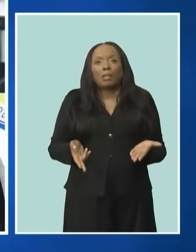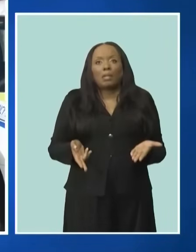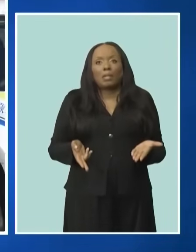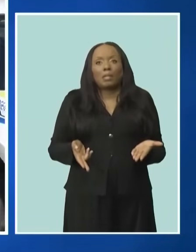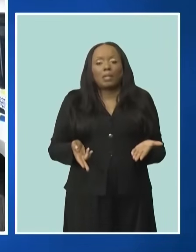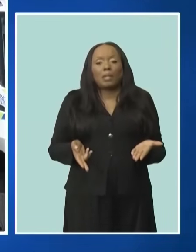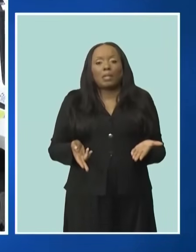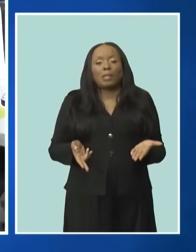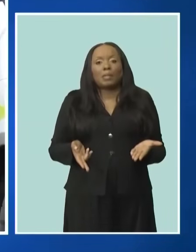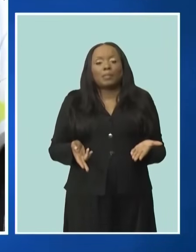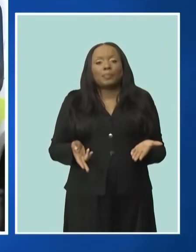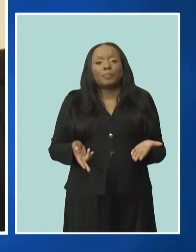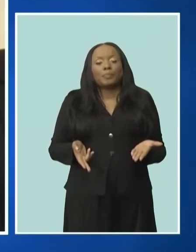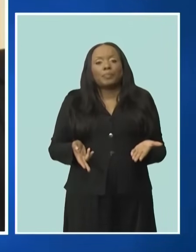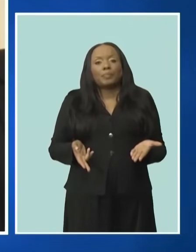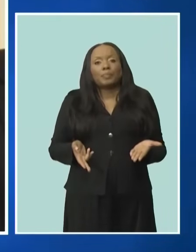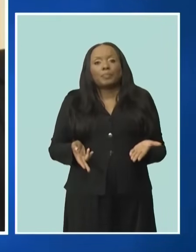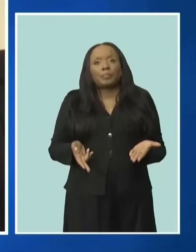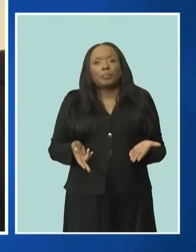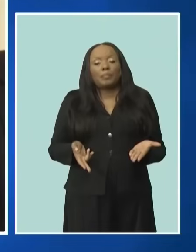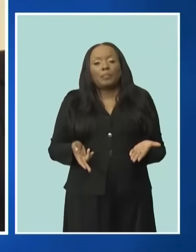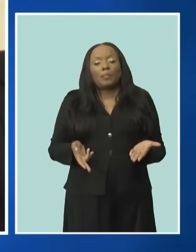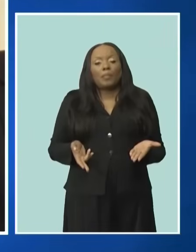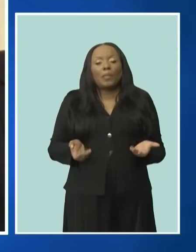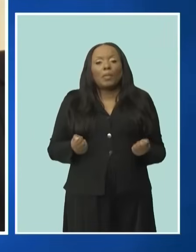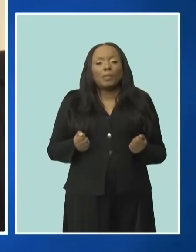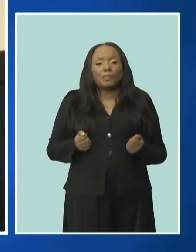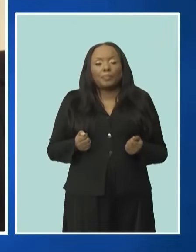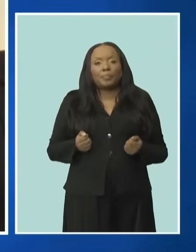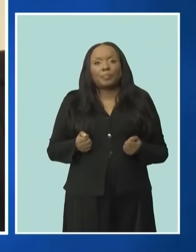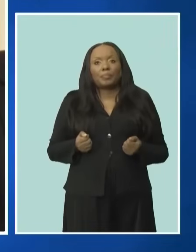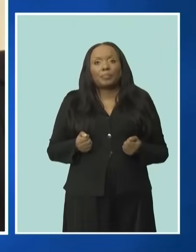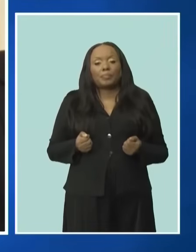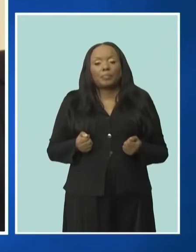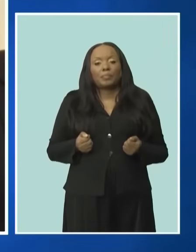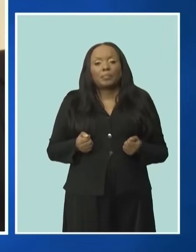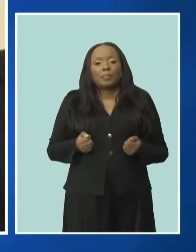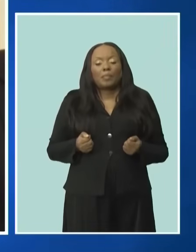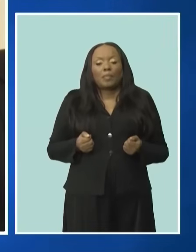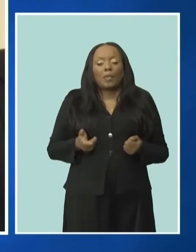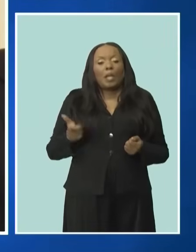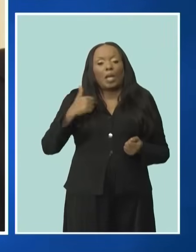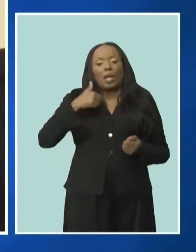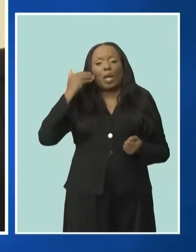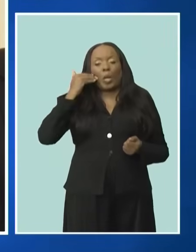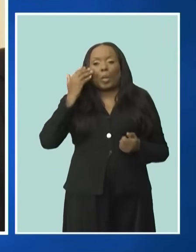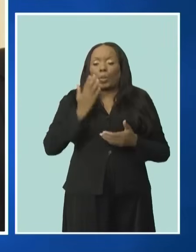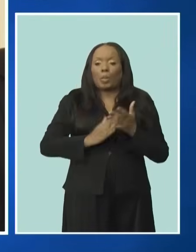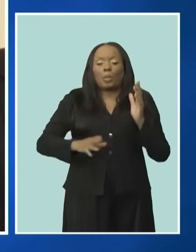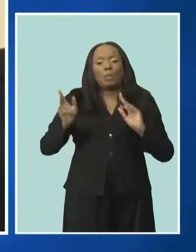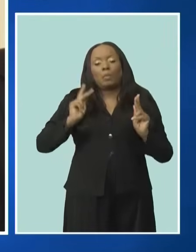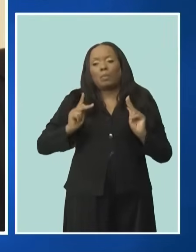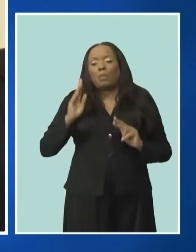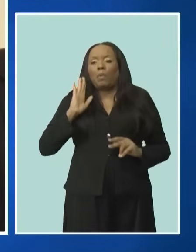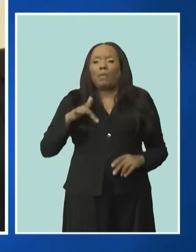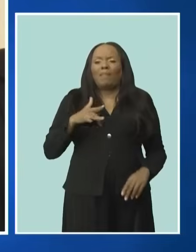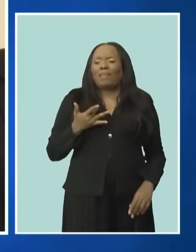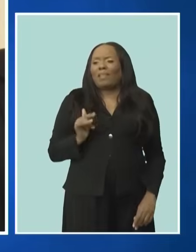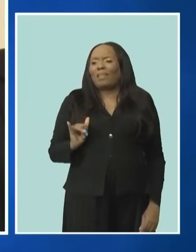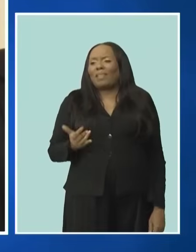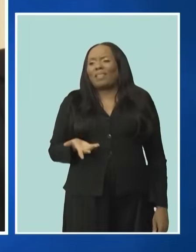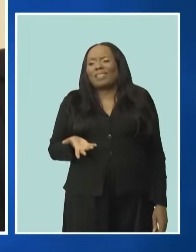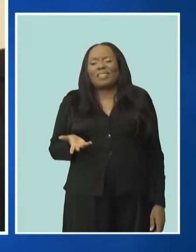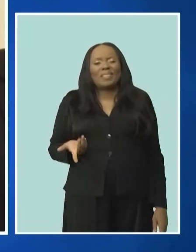say that we can not cause everybody an inconvenience, when I put the inconvenience to